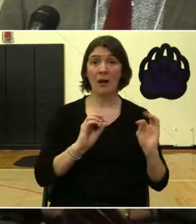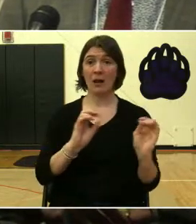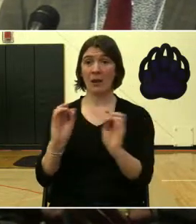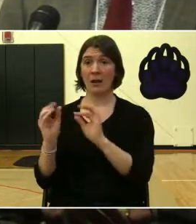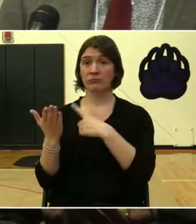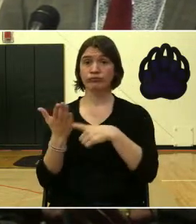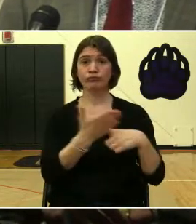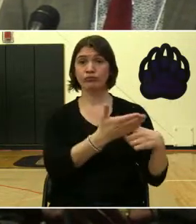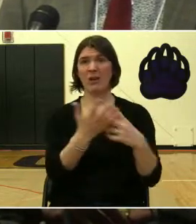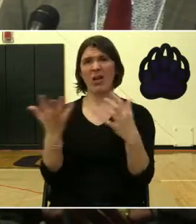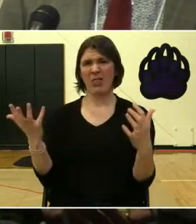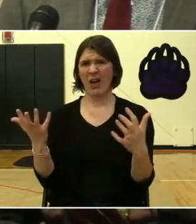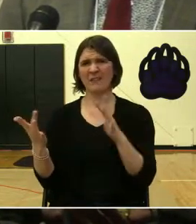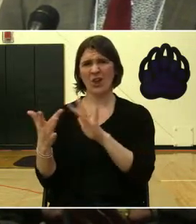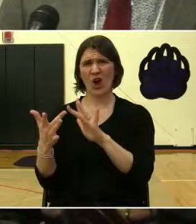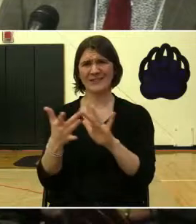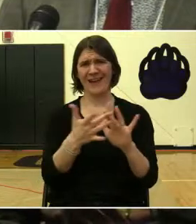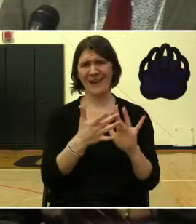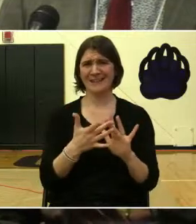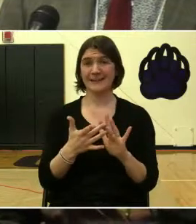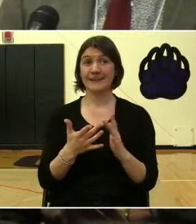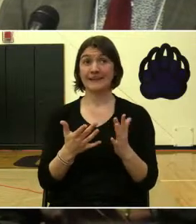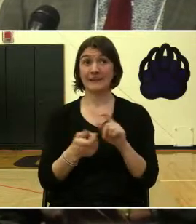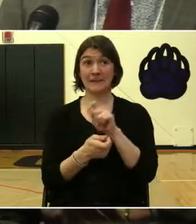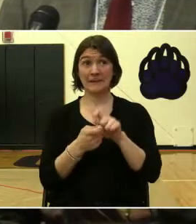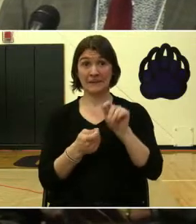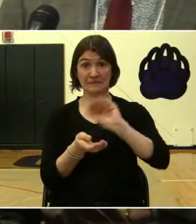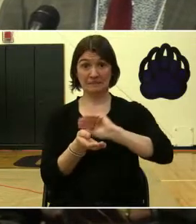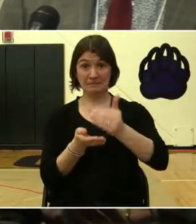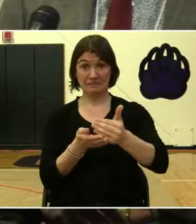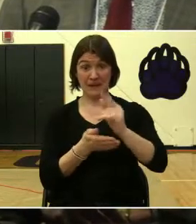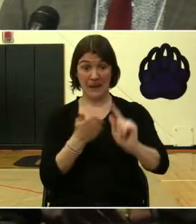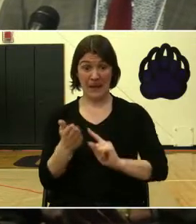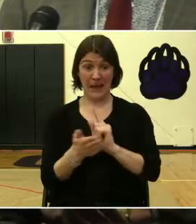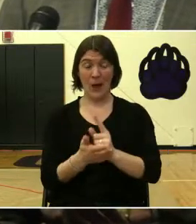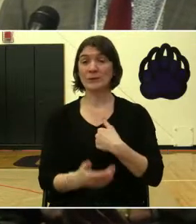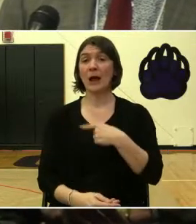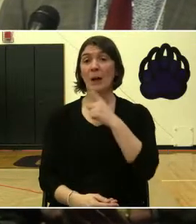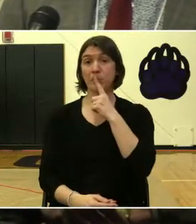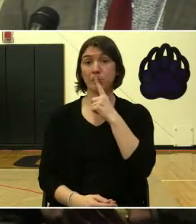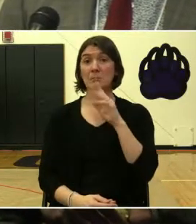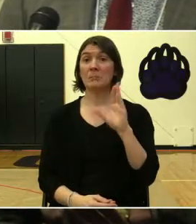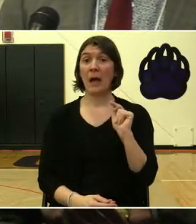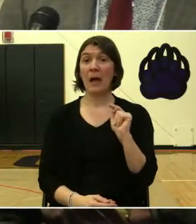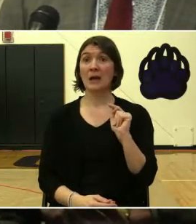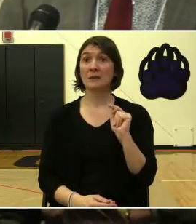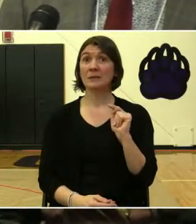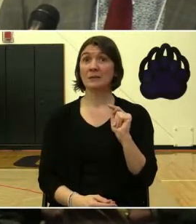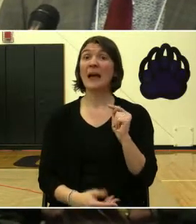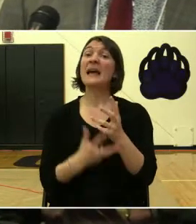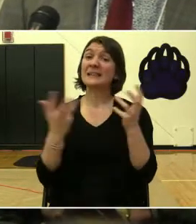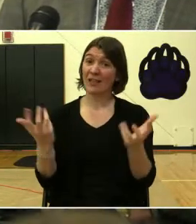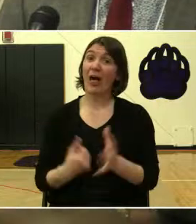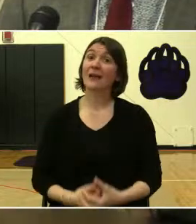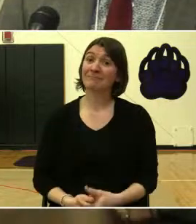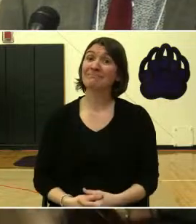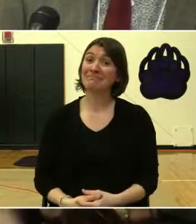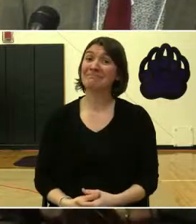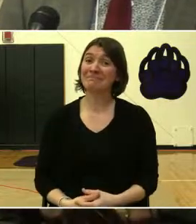of the select board so I don't have a a tally of what that is but it's